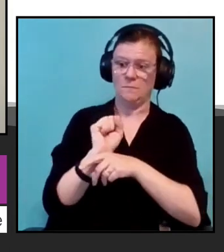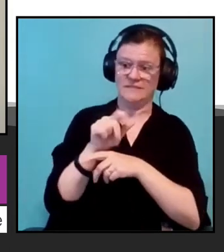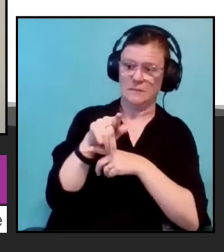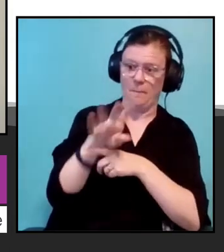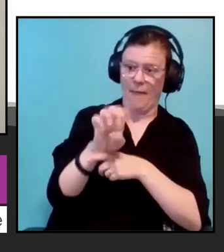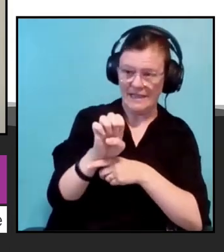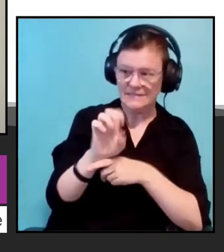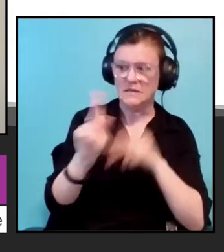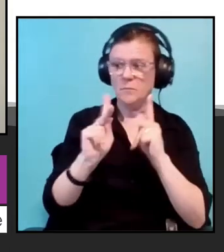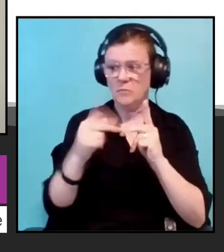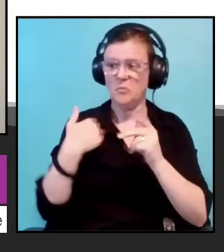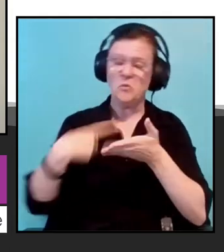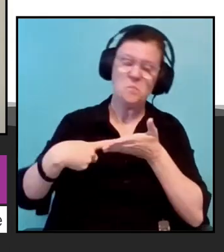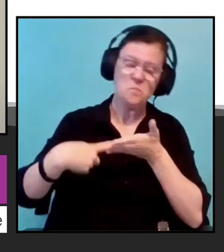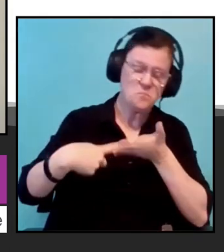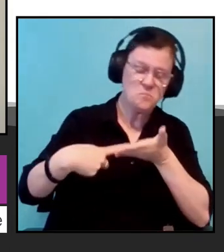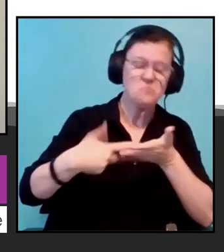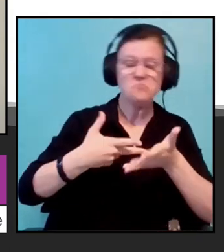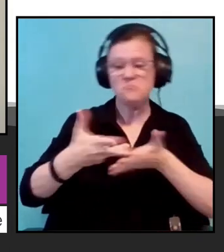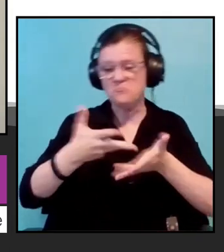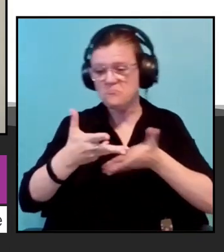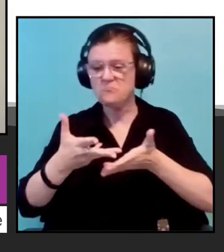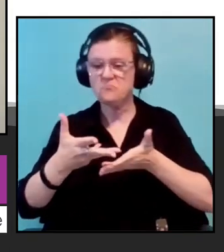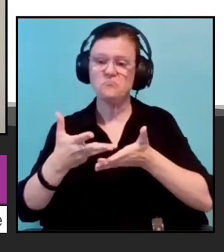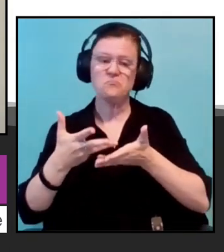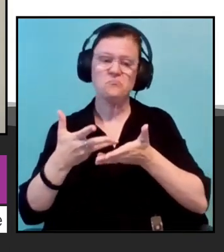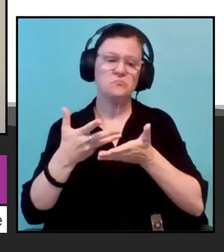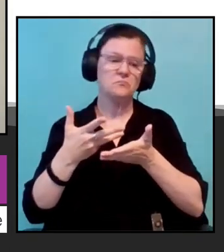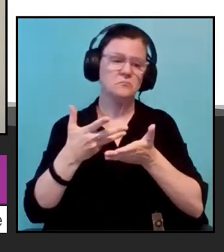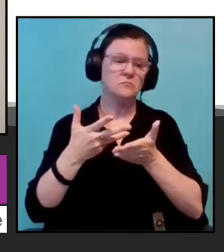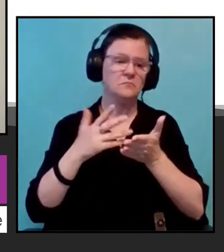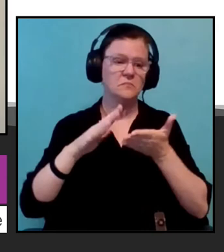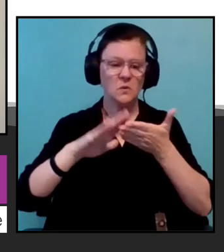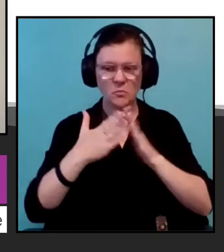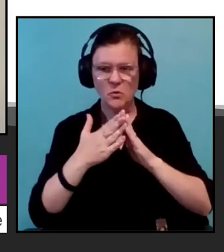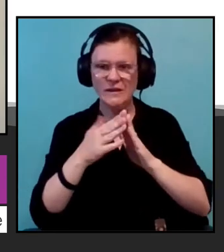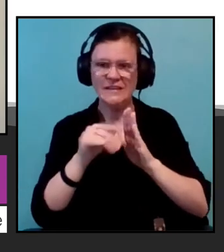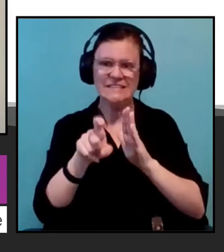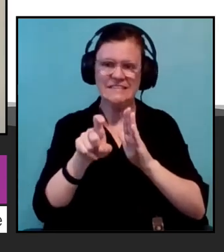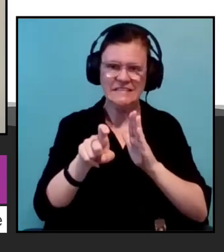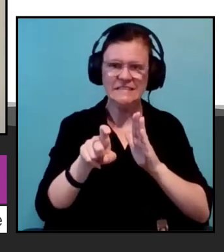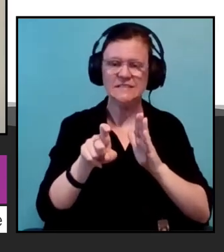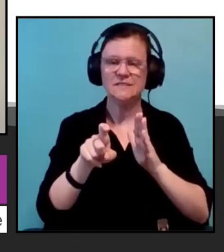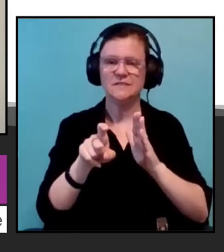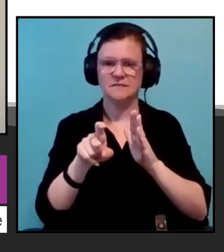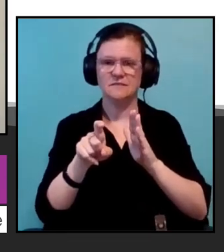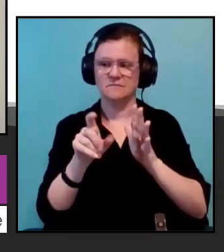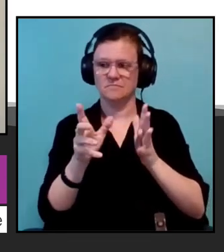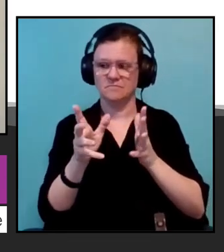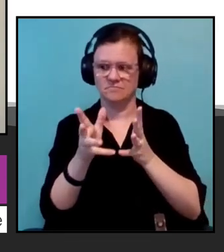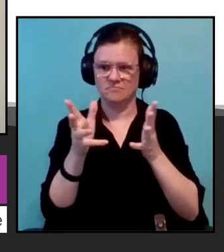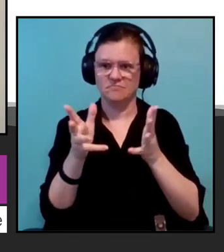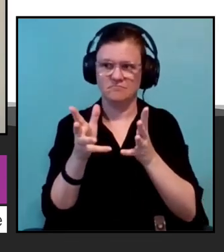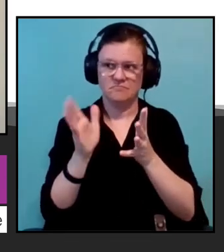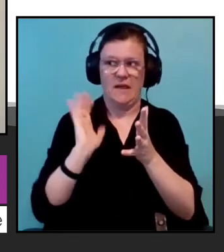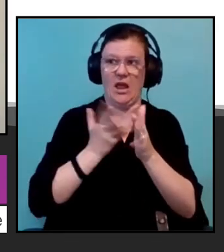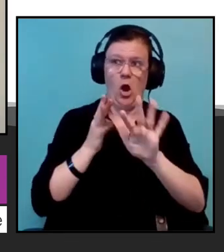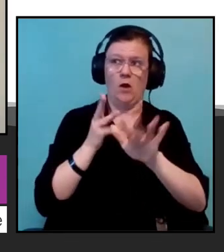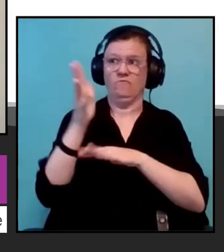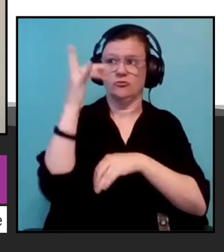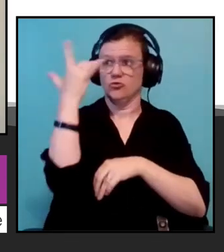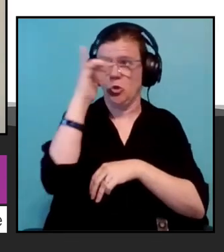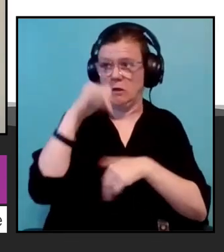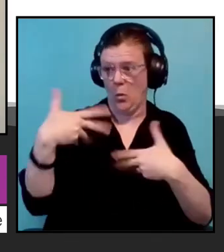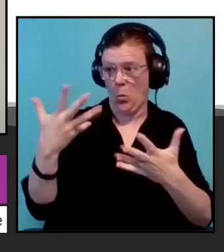people can have discussions about what the community's needs are and what the future we want to create